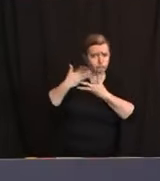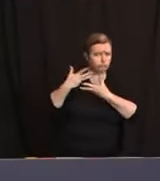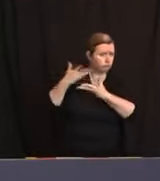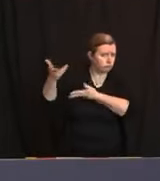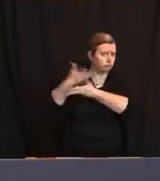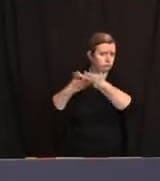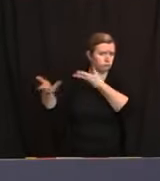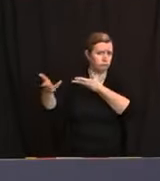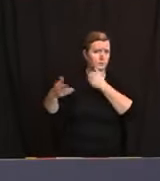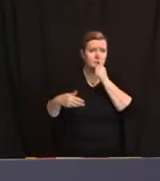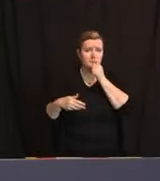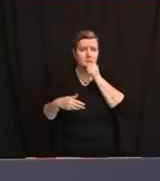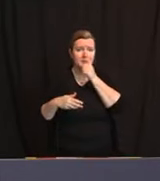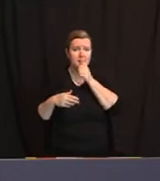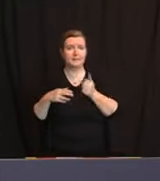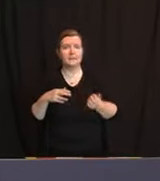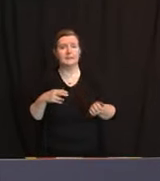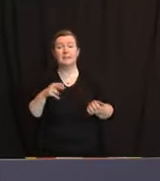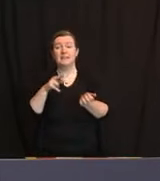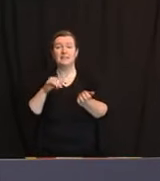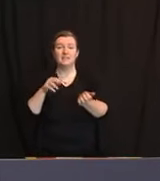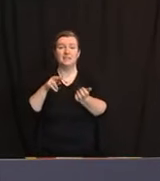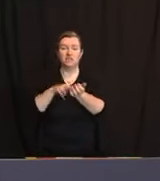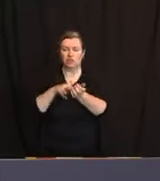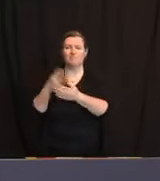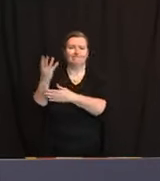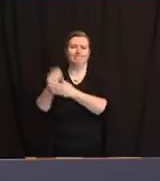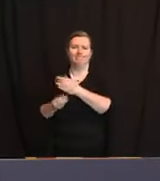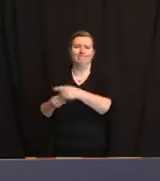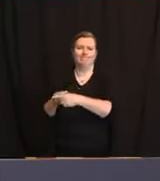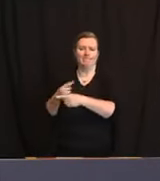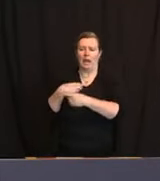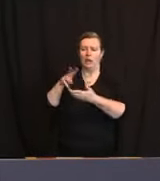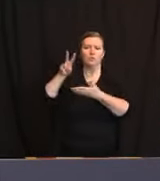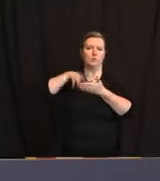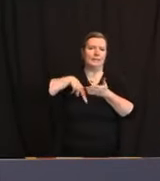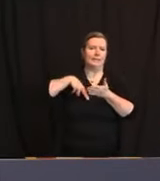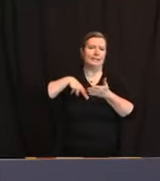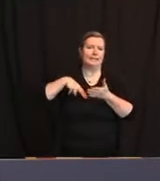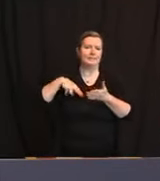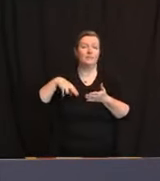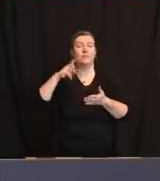as well. Remember, we started as a nation literally